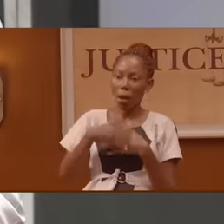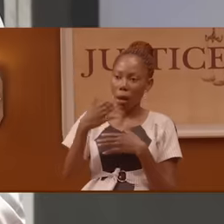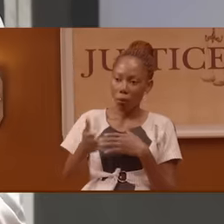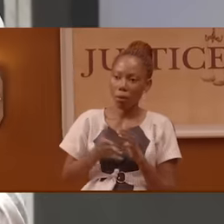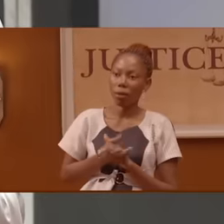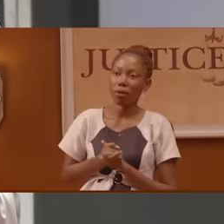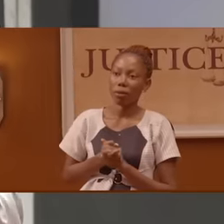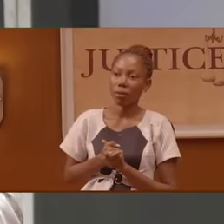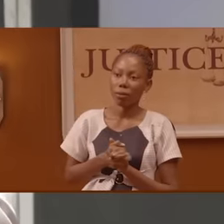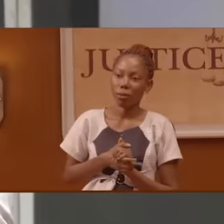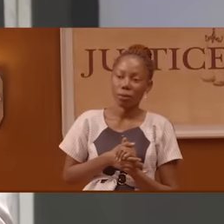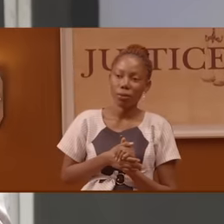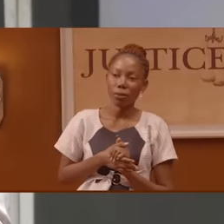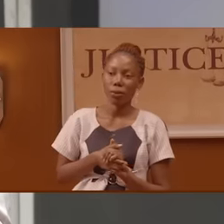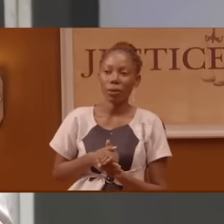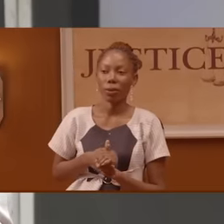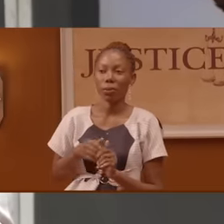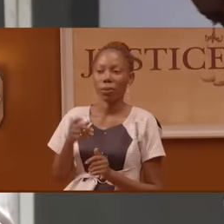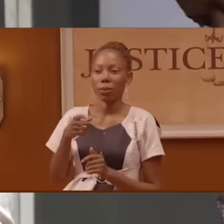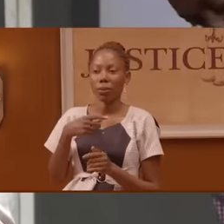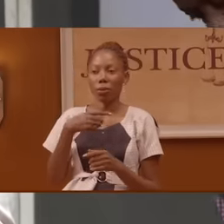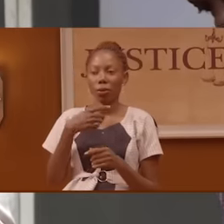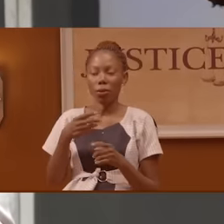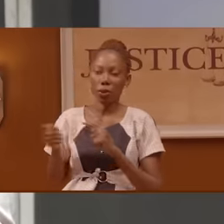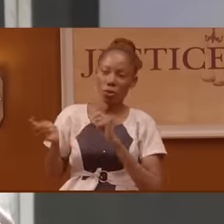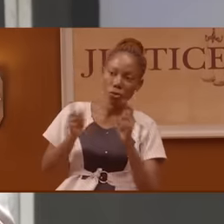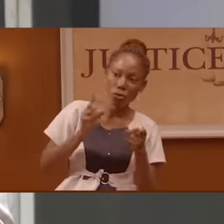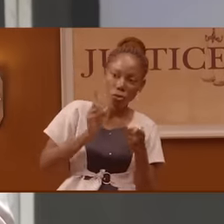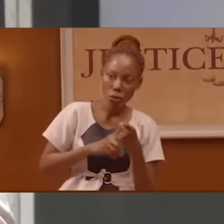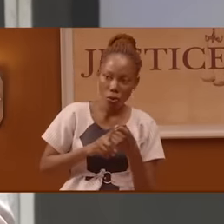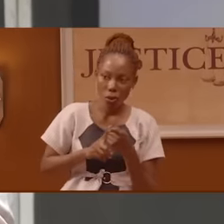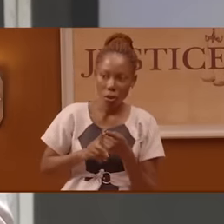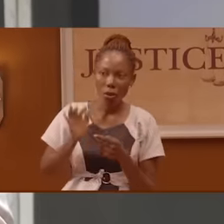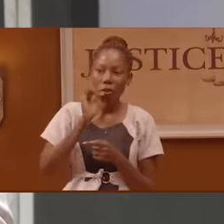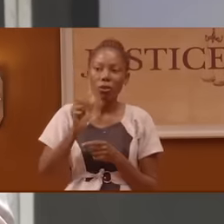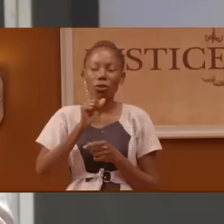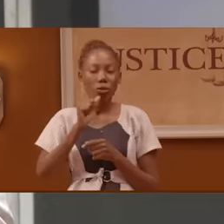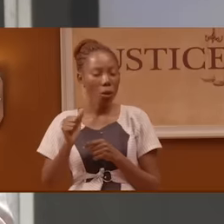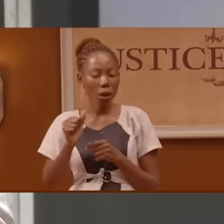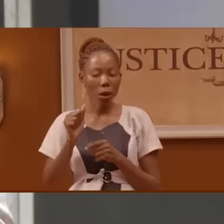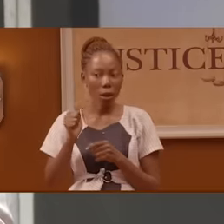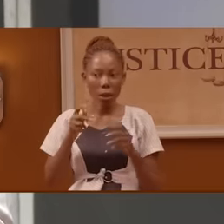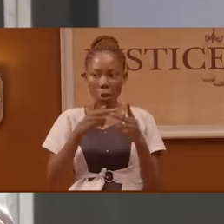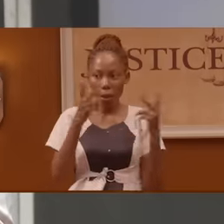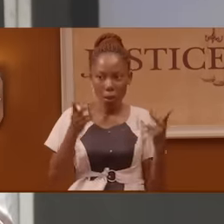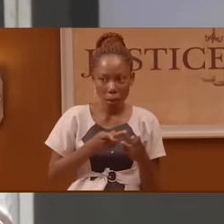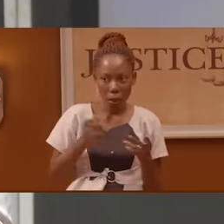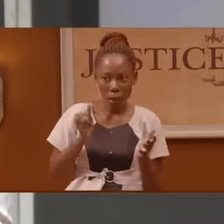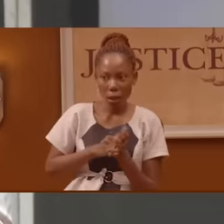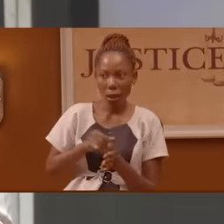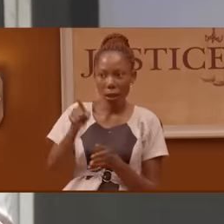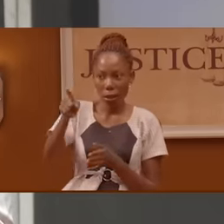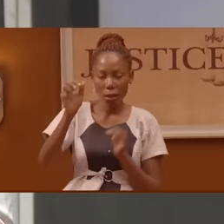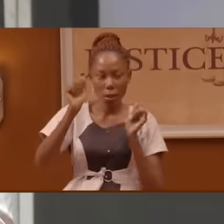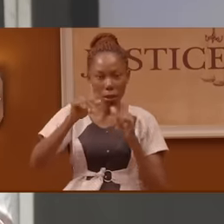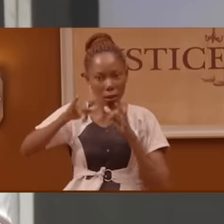and this place is telling me that he wants to relocate me too. It's not a place he knows I can